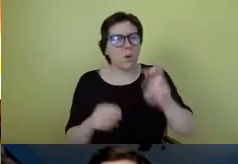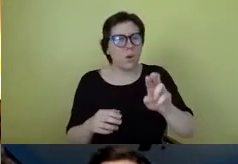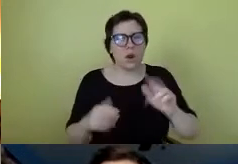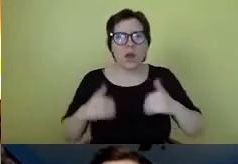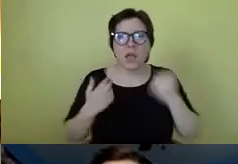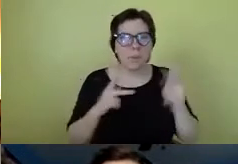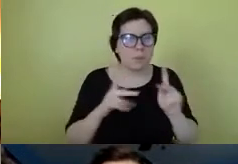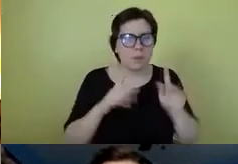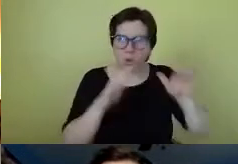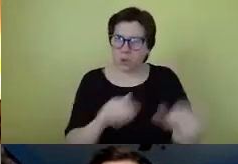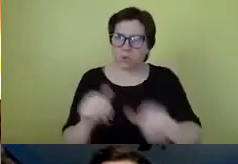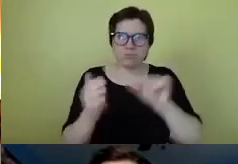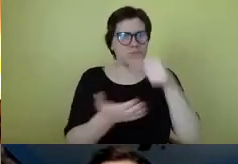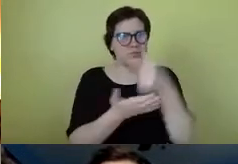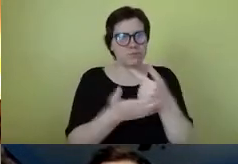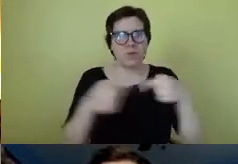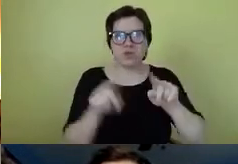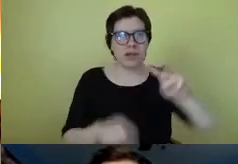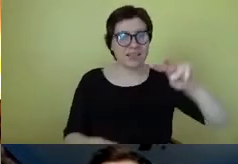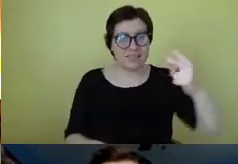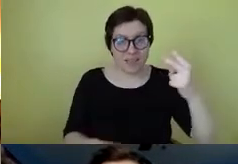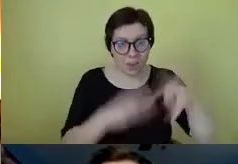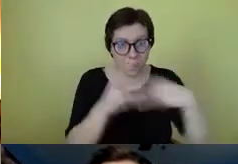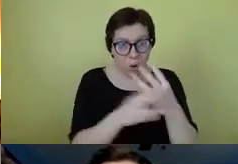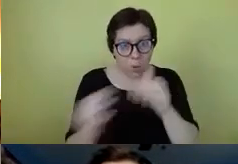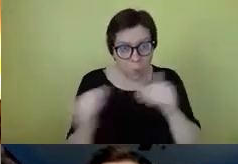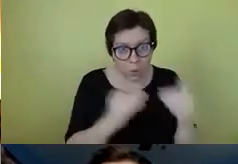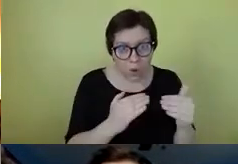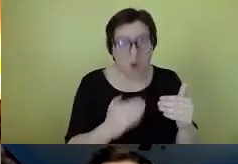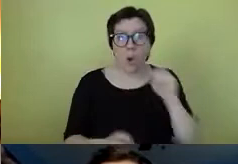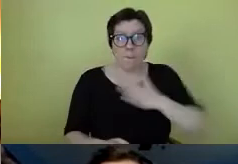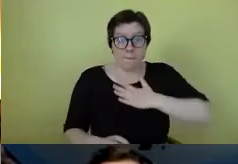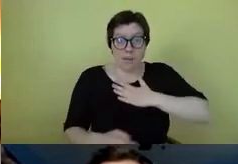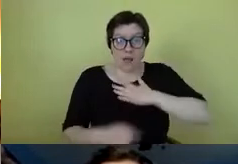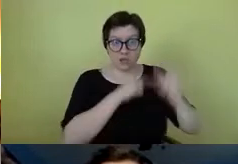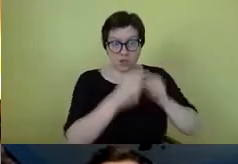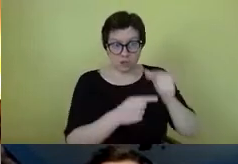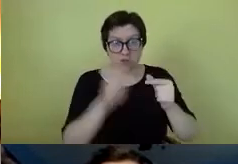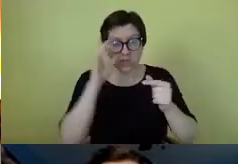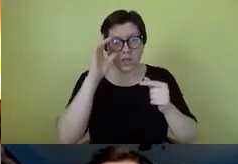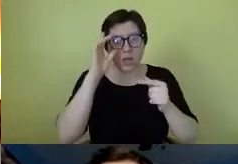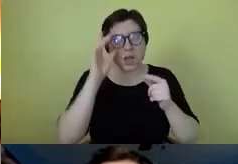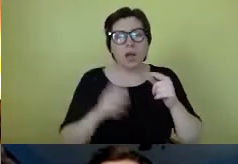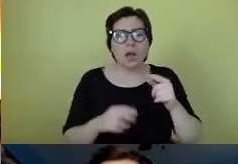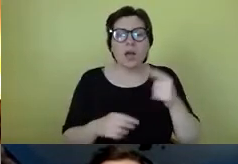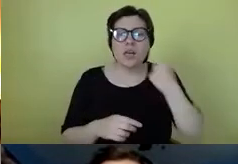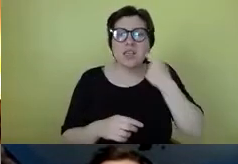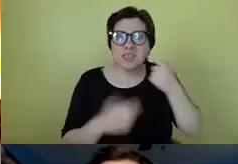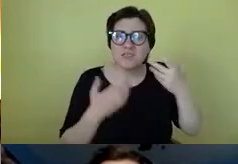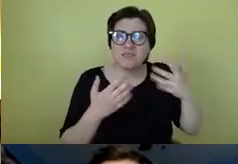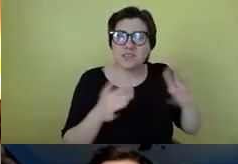schools during the height of the Second World War, or in my generation, were finishing with